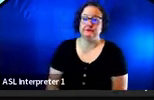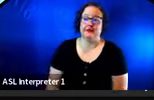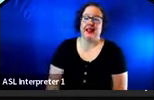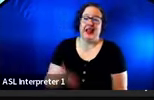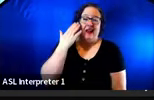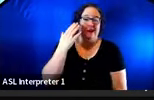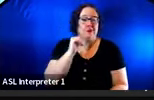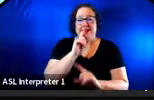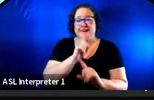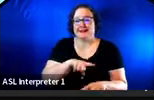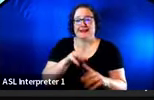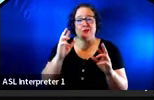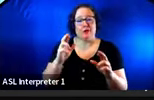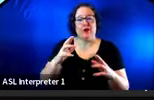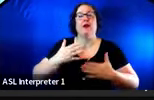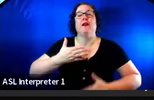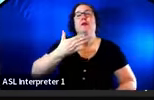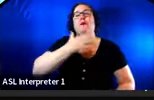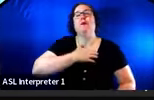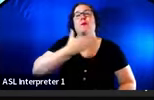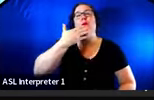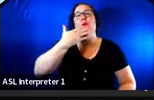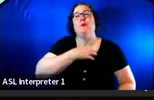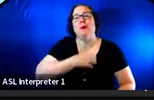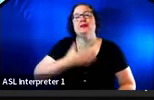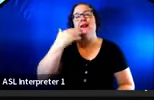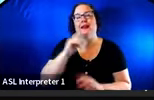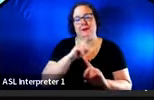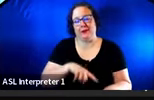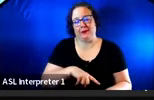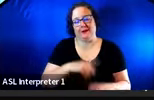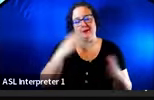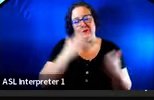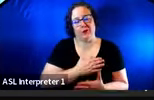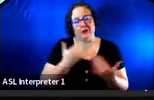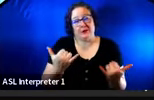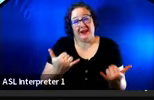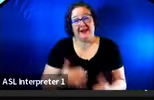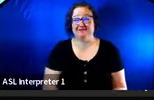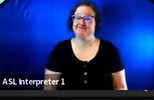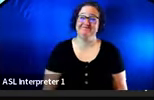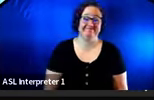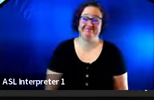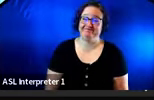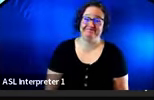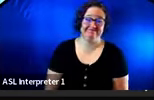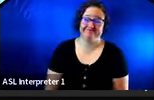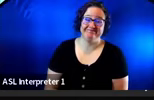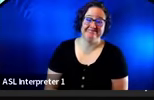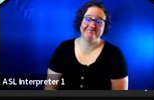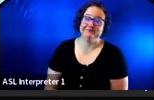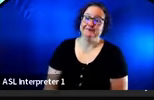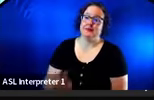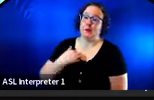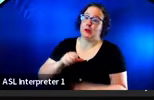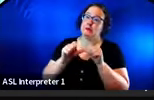hoping for, and I wish I had a better answer. But unfortunately at this time, all we can say is, you know, we keep pushing